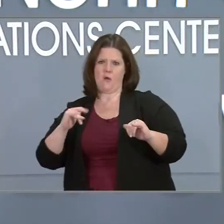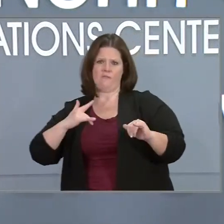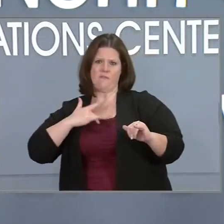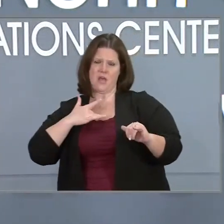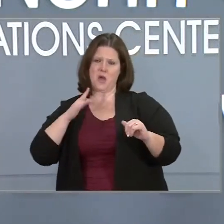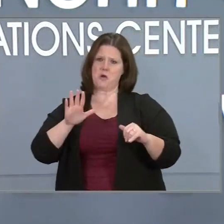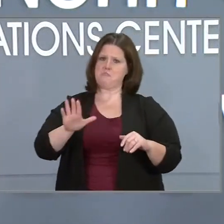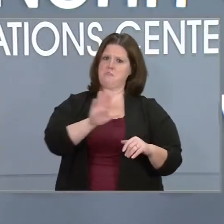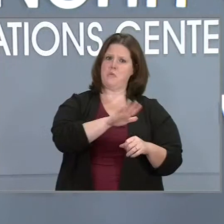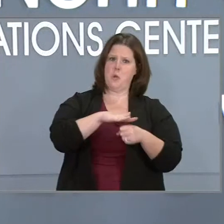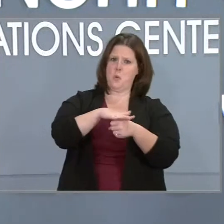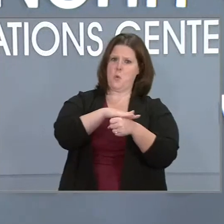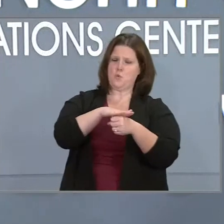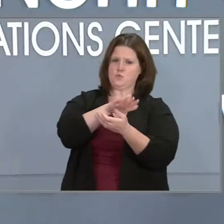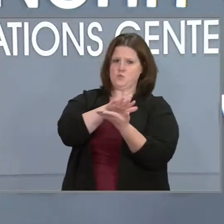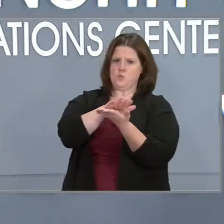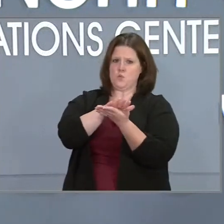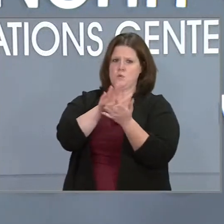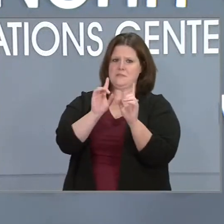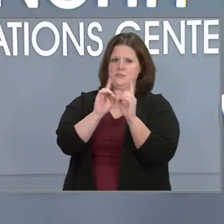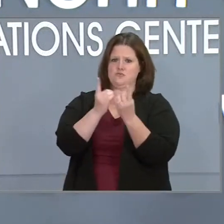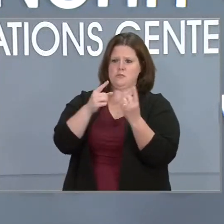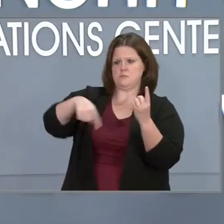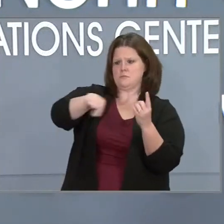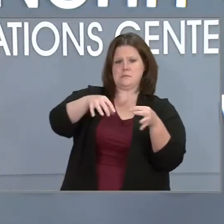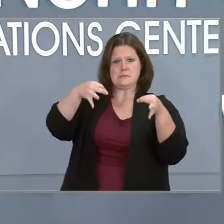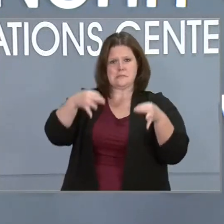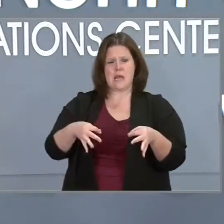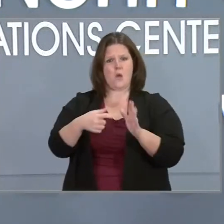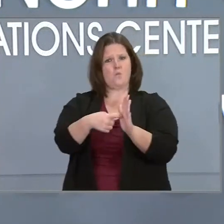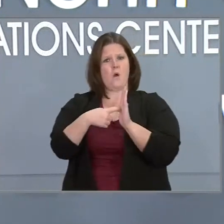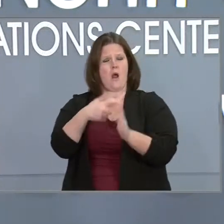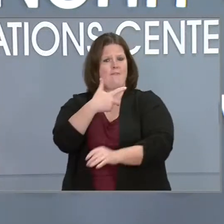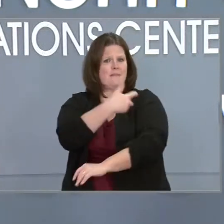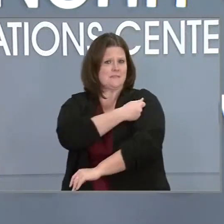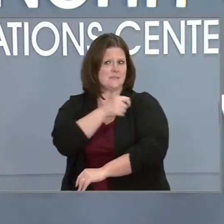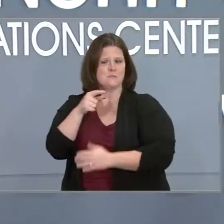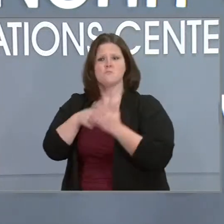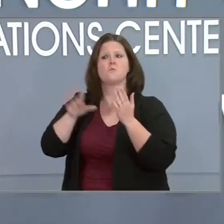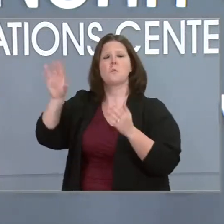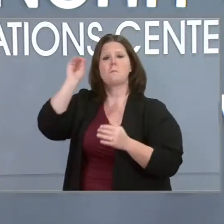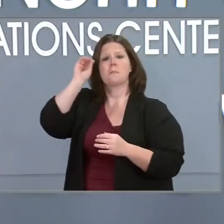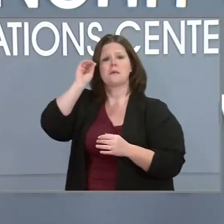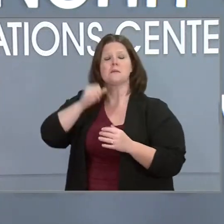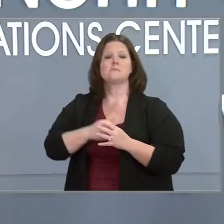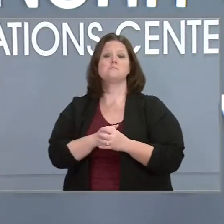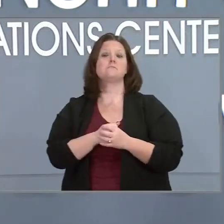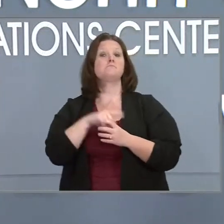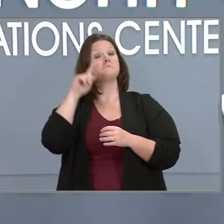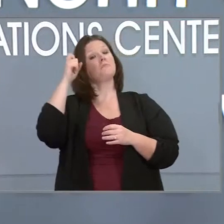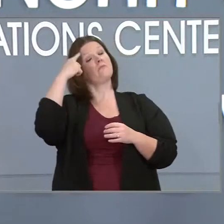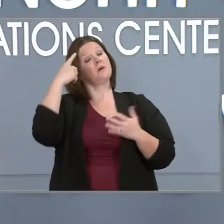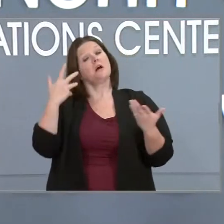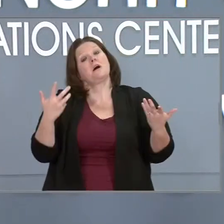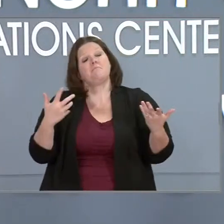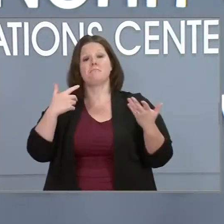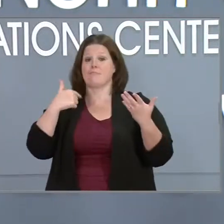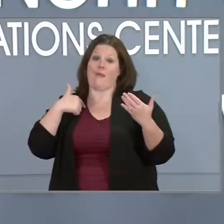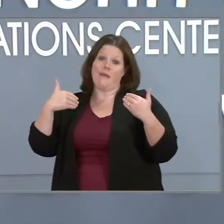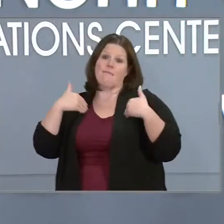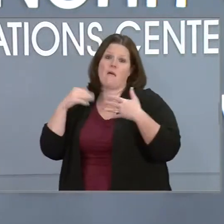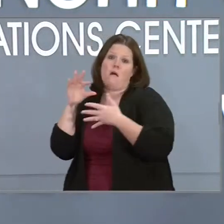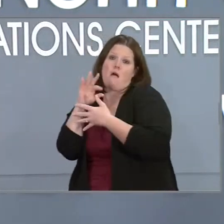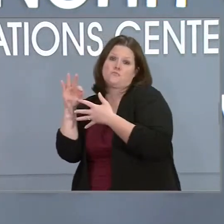as any requirement for vaccinations for teachers? Again, I will say that all options remain on the table. One of the reasons that we